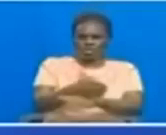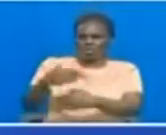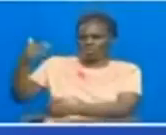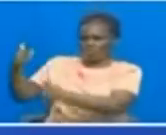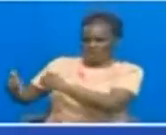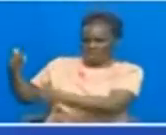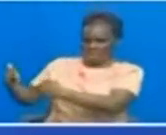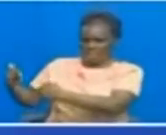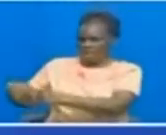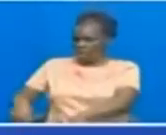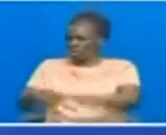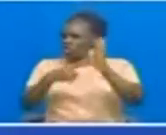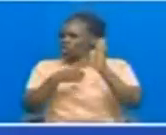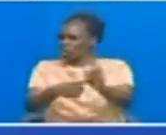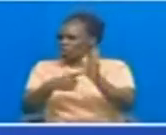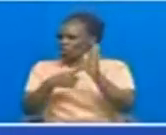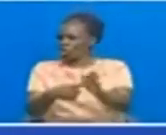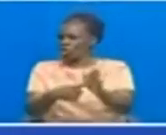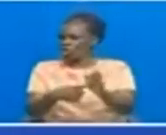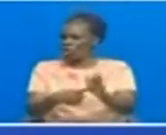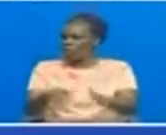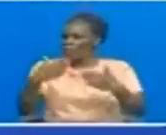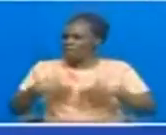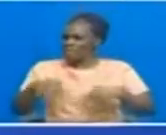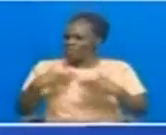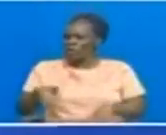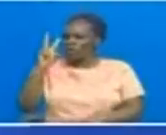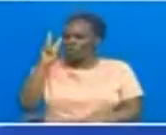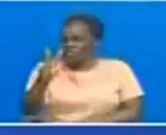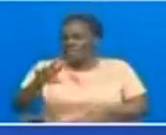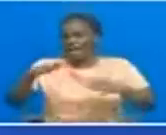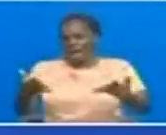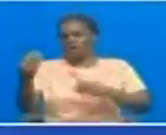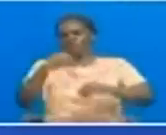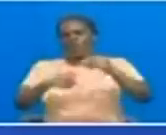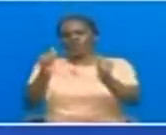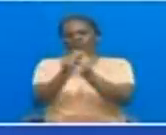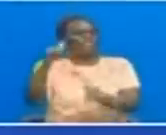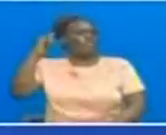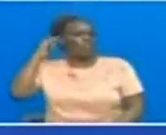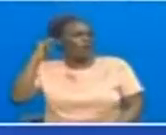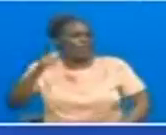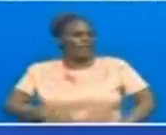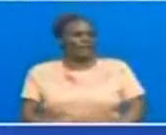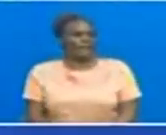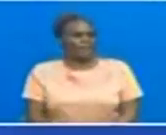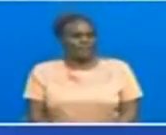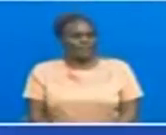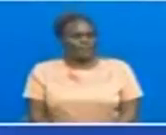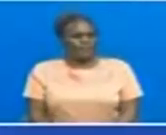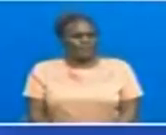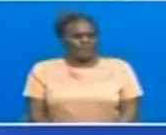yes, you know, just, you know, demonstrate it to sure. our audience, our viewers, exactly. well. Sure. You can just join me here. Sure. I want to do things a